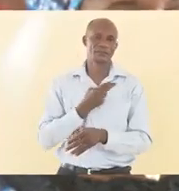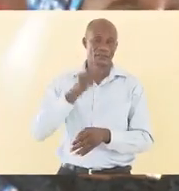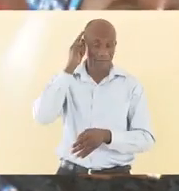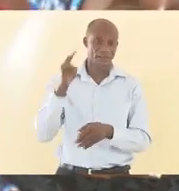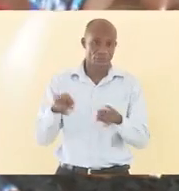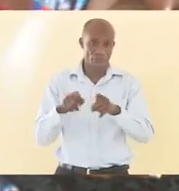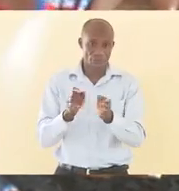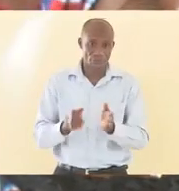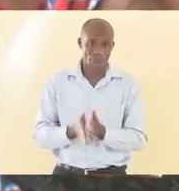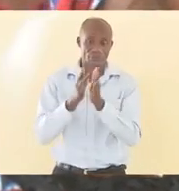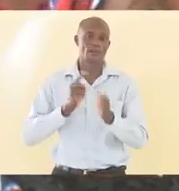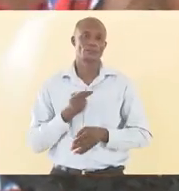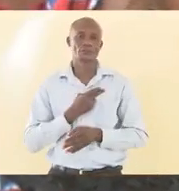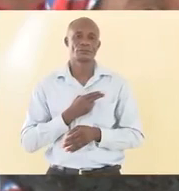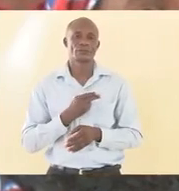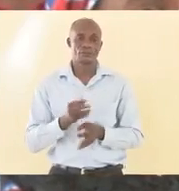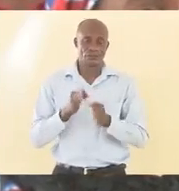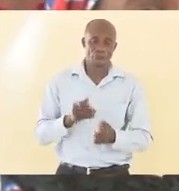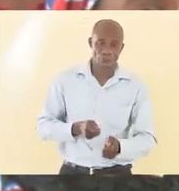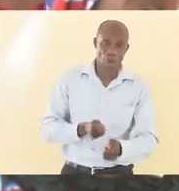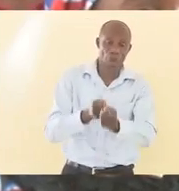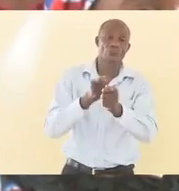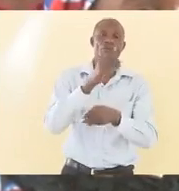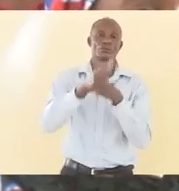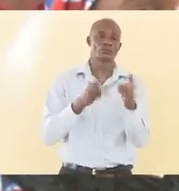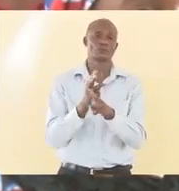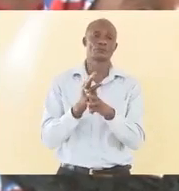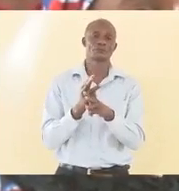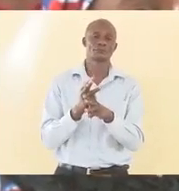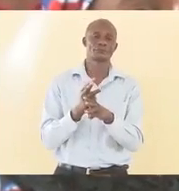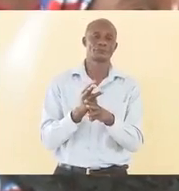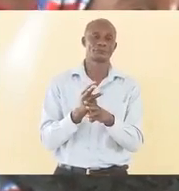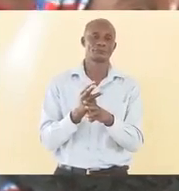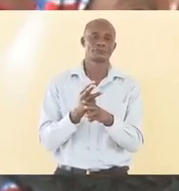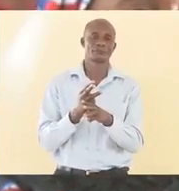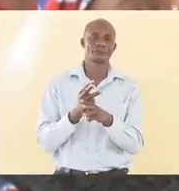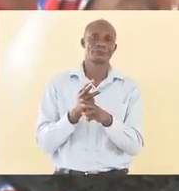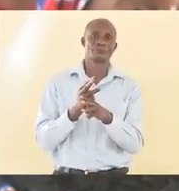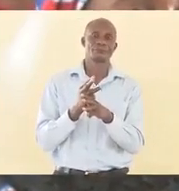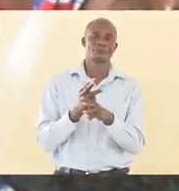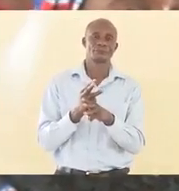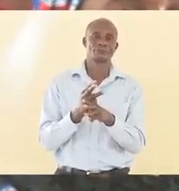to influence the world and not get tainted by the world.